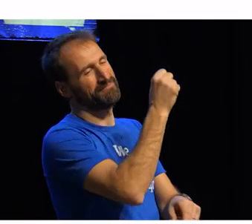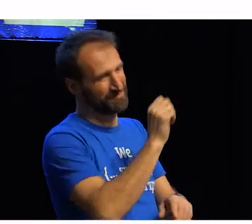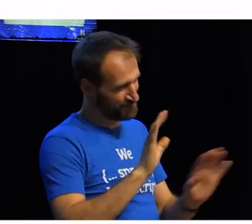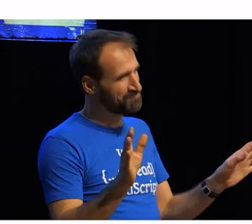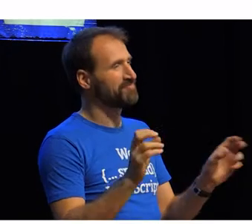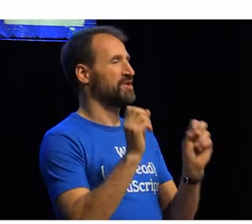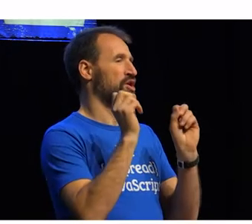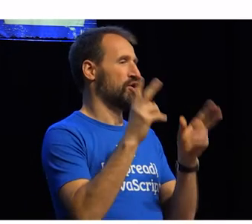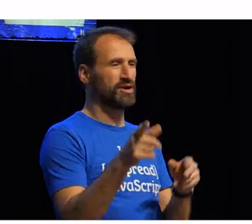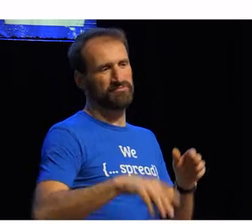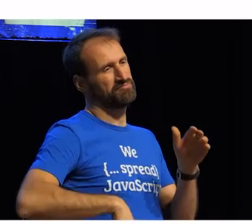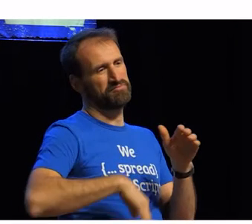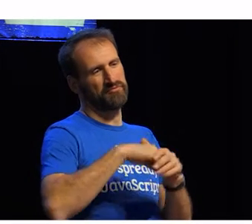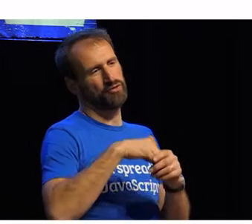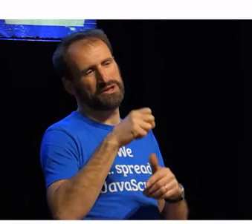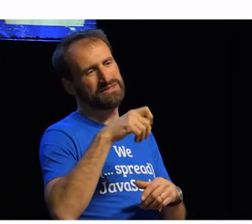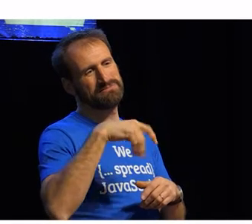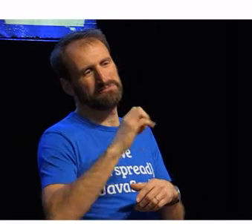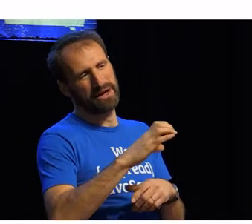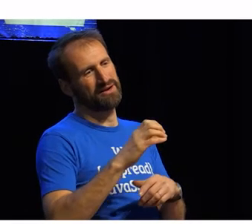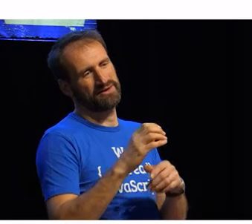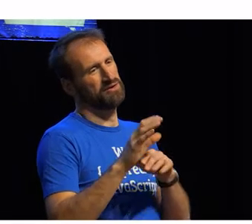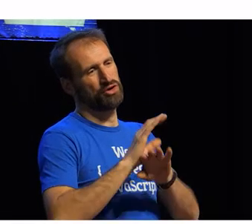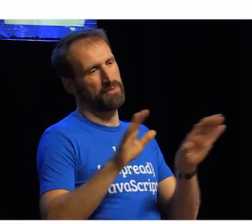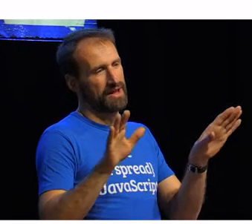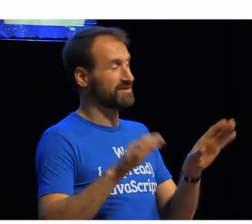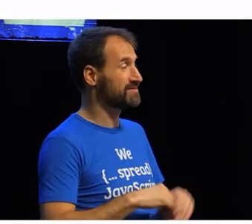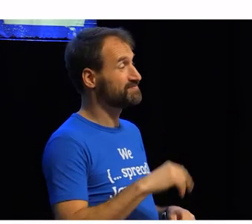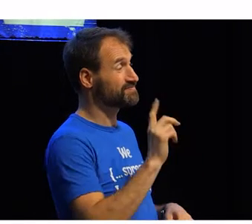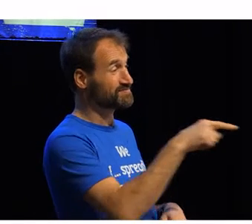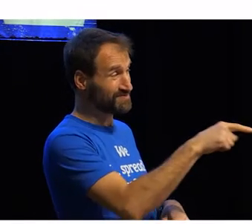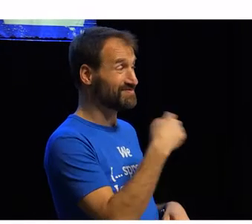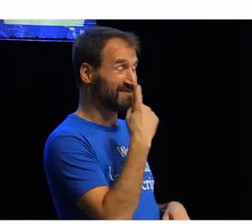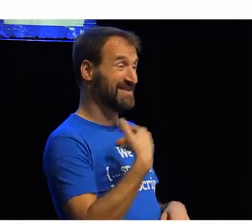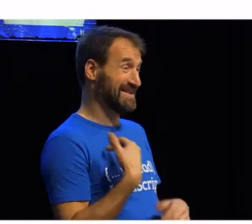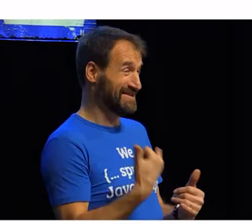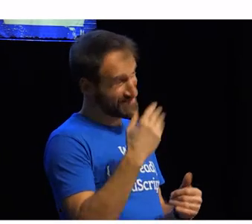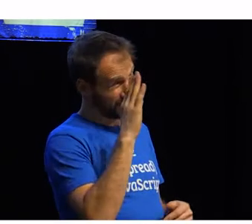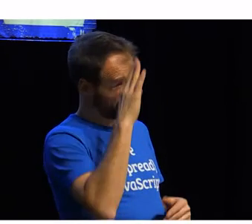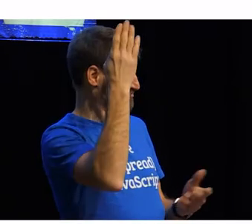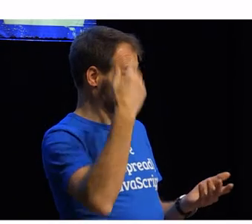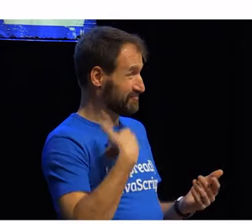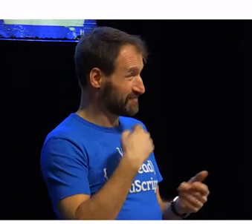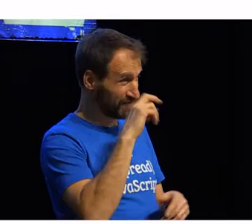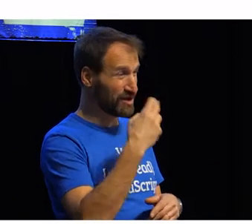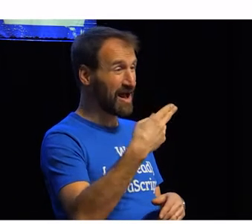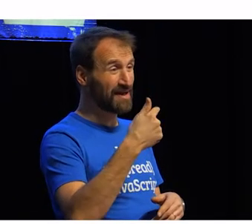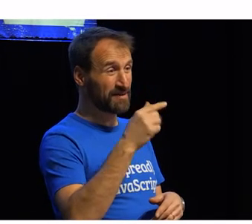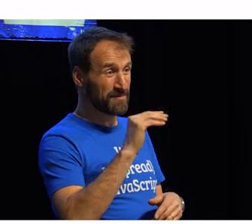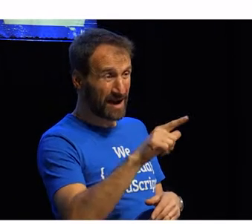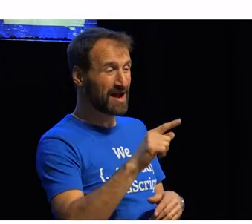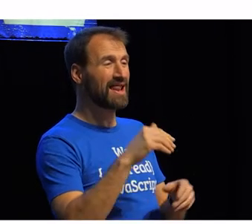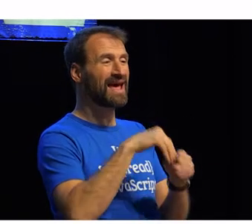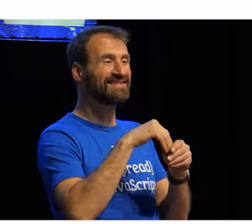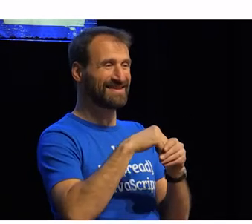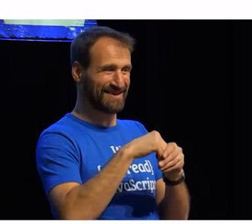in fact it is fully spec compliant so even if I try to do get fancy here and I will try to use an HTML entity so